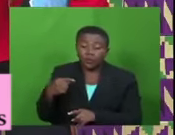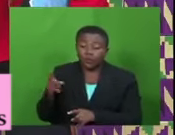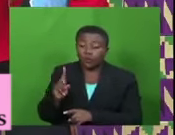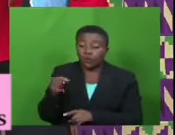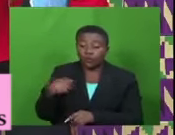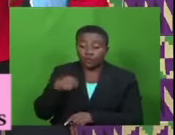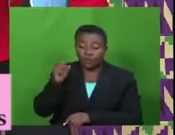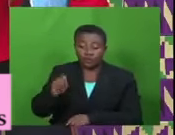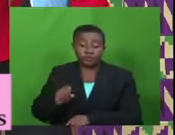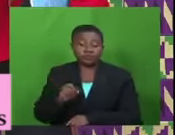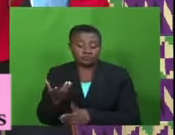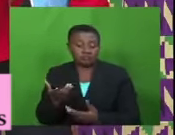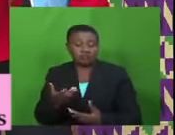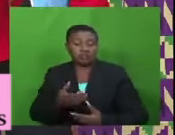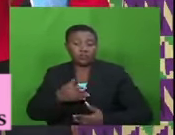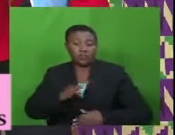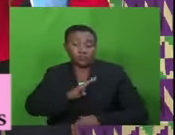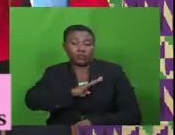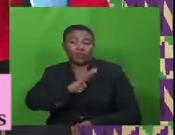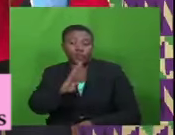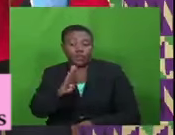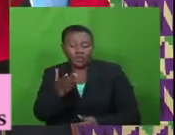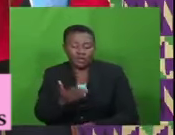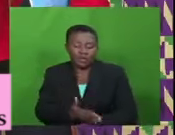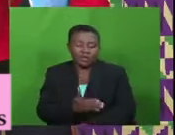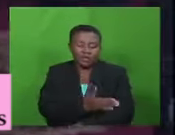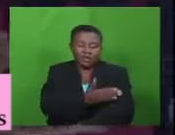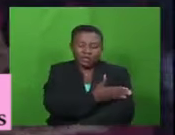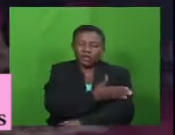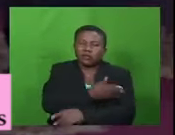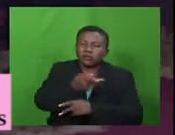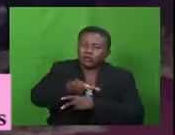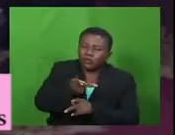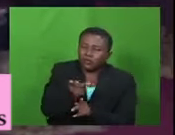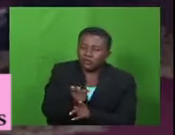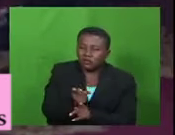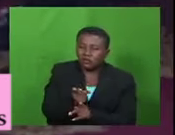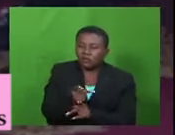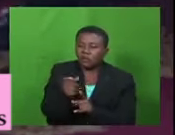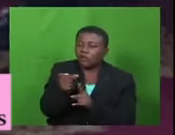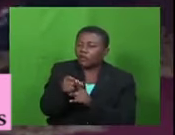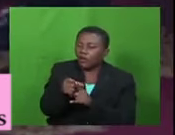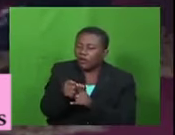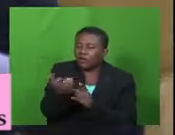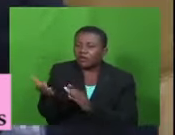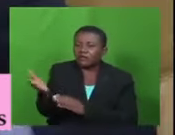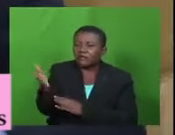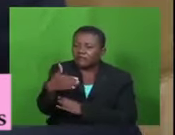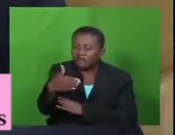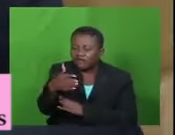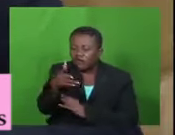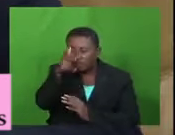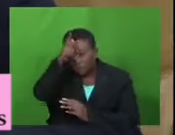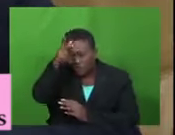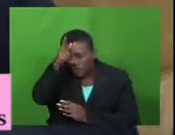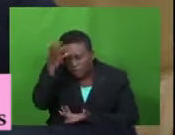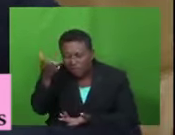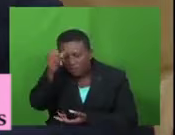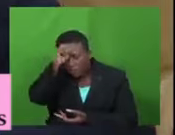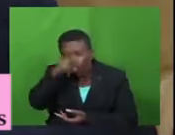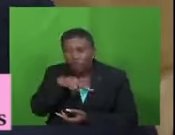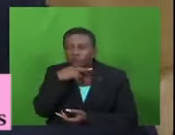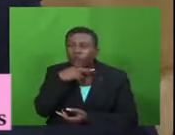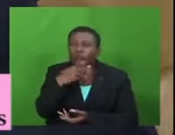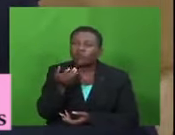confidently enhance domestic production. Amongst these are rice, fish, poultry, fruit juice,